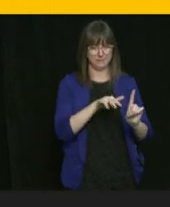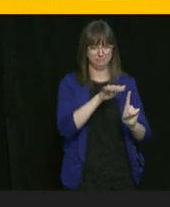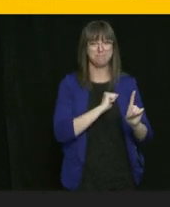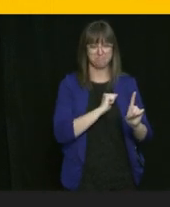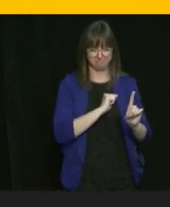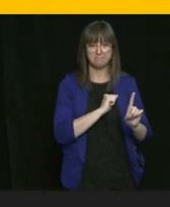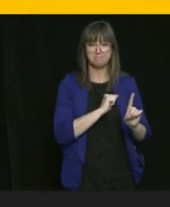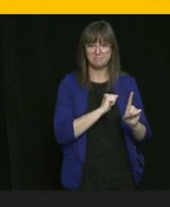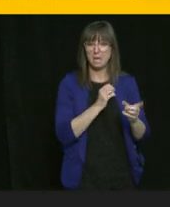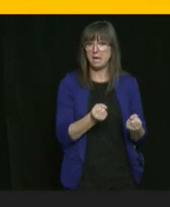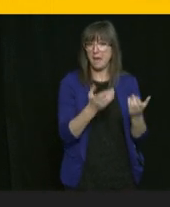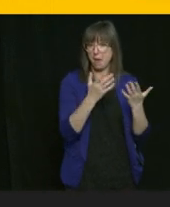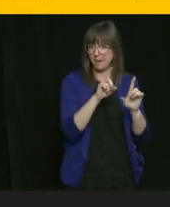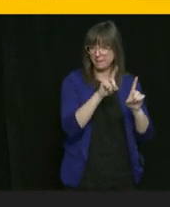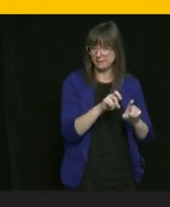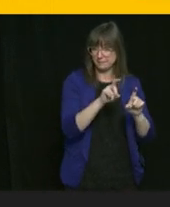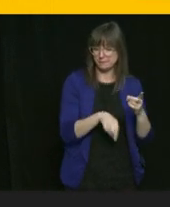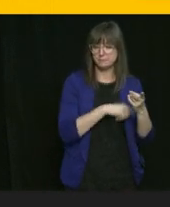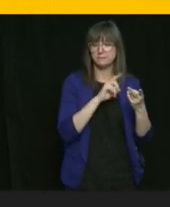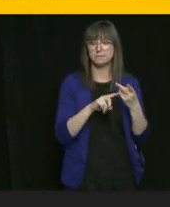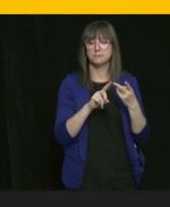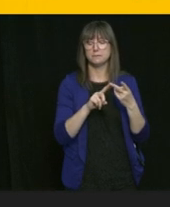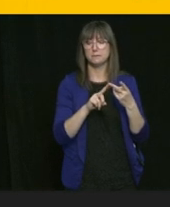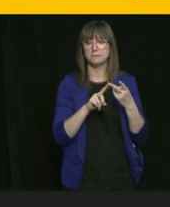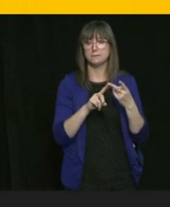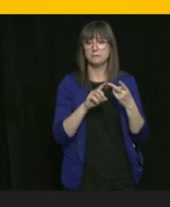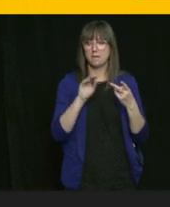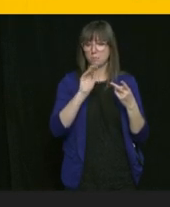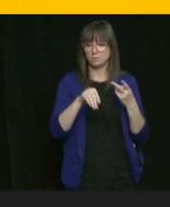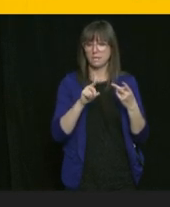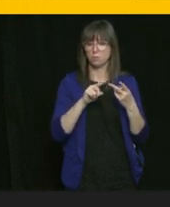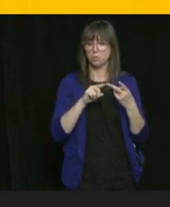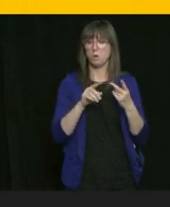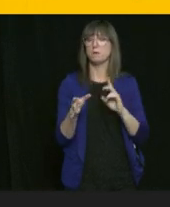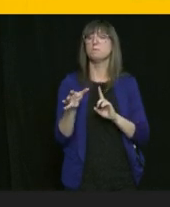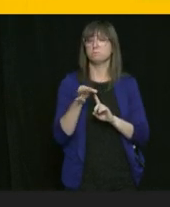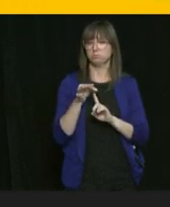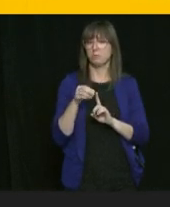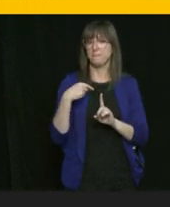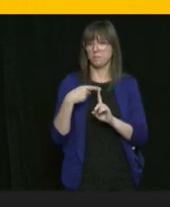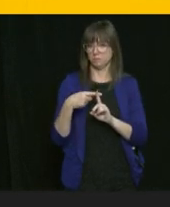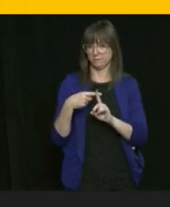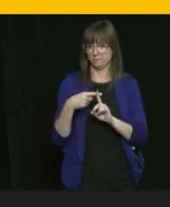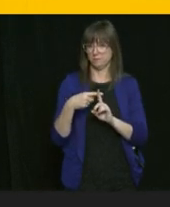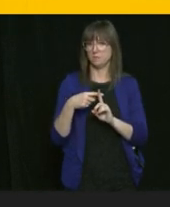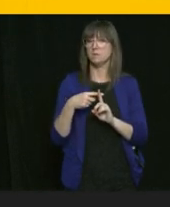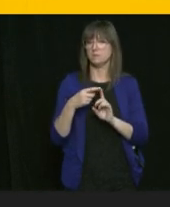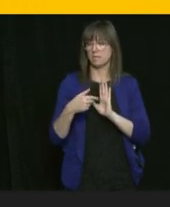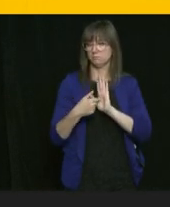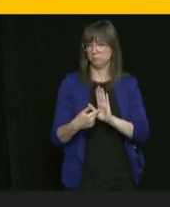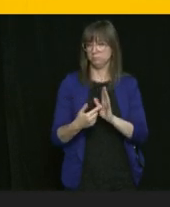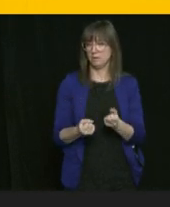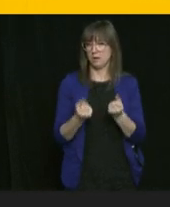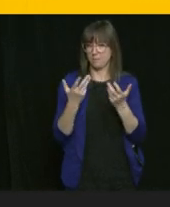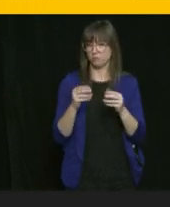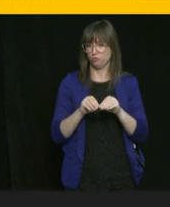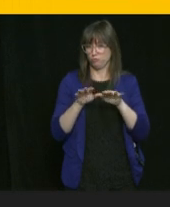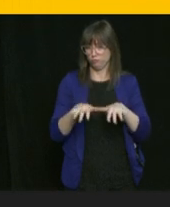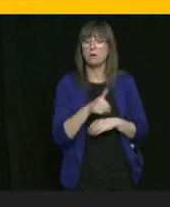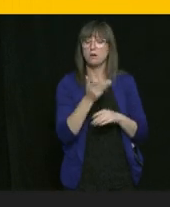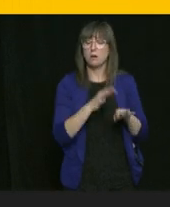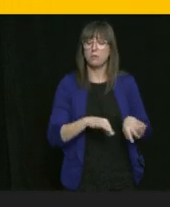tested, as well as the percent of tests that come back positive, which indicates how much this virus is spreading. As you can